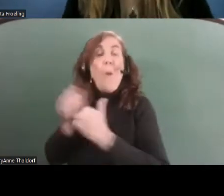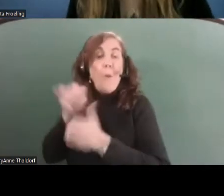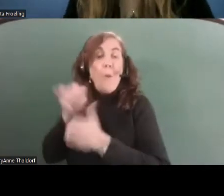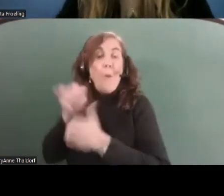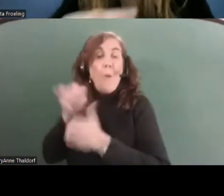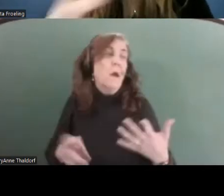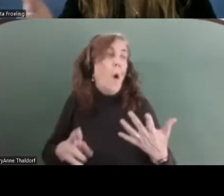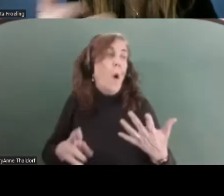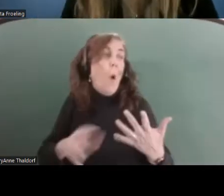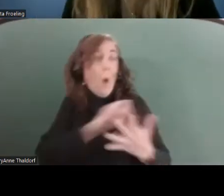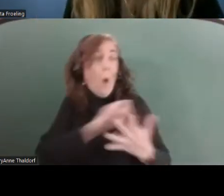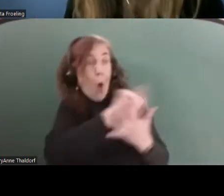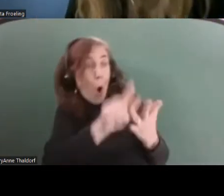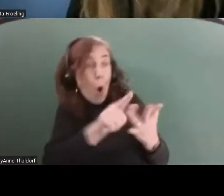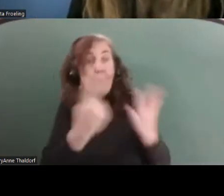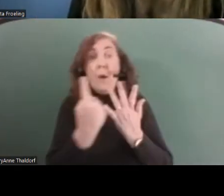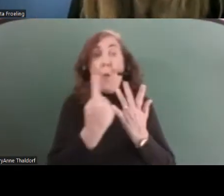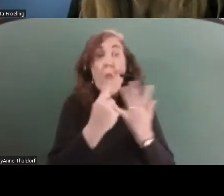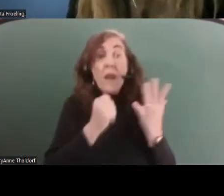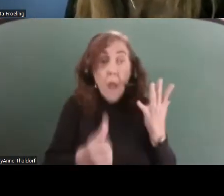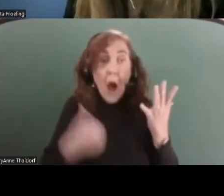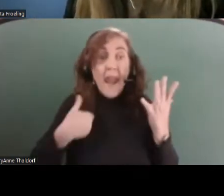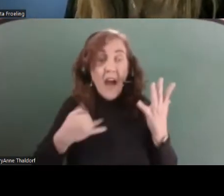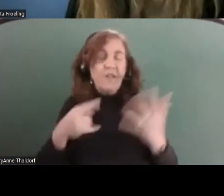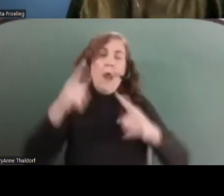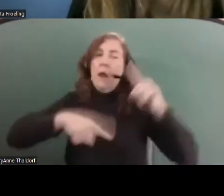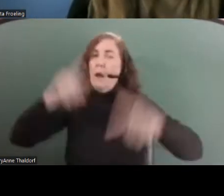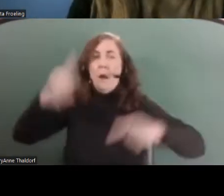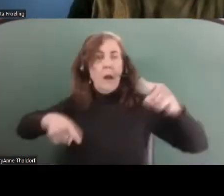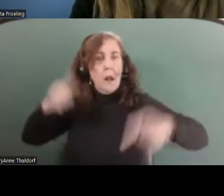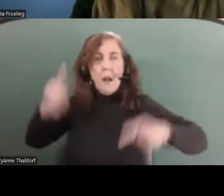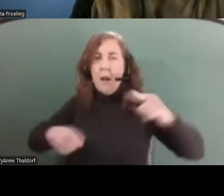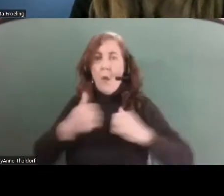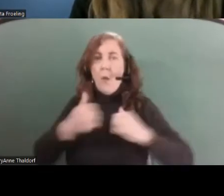lot. It's also a variability.